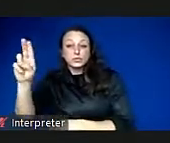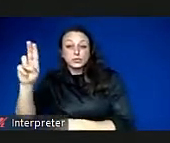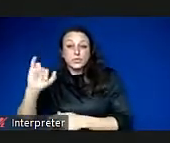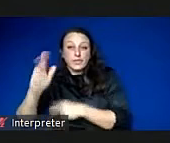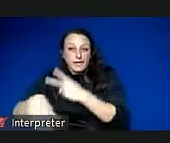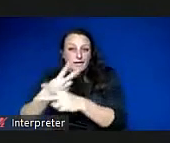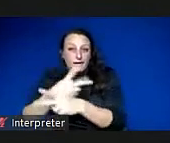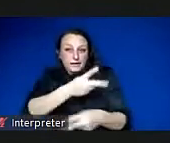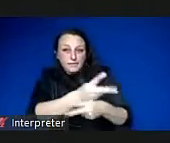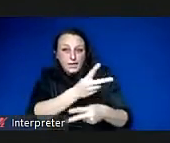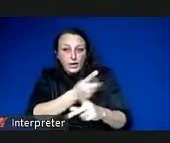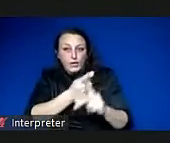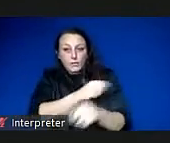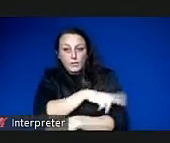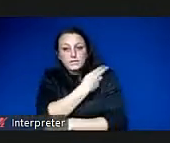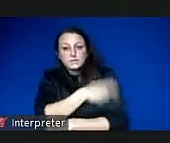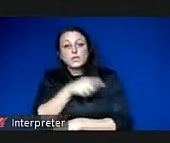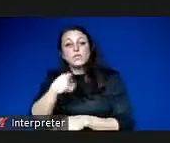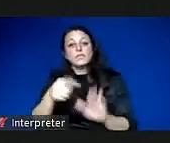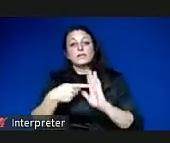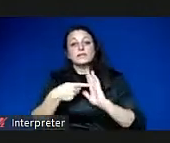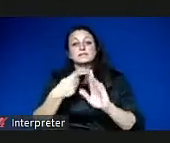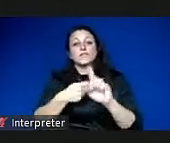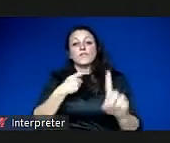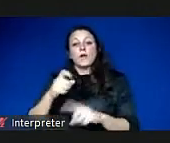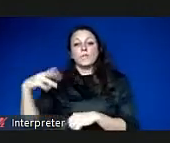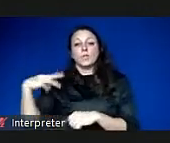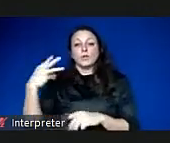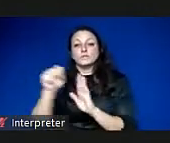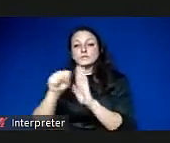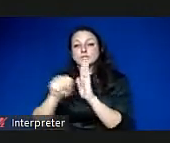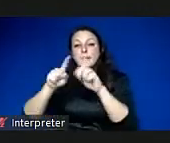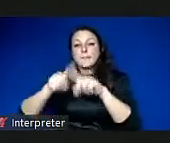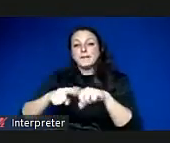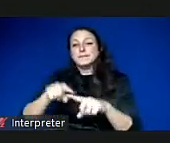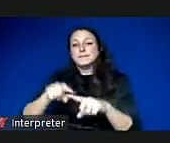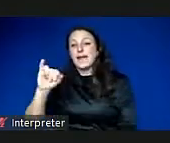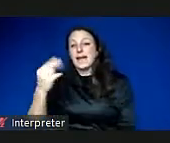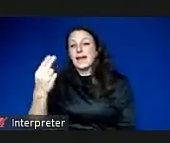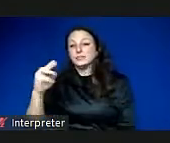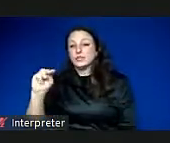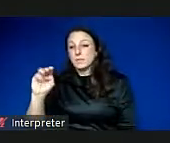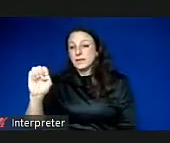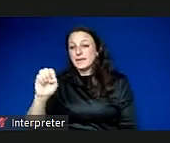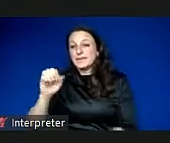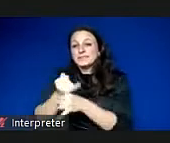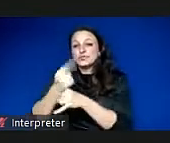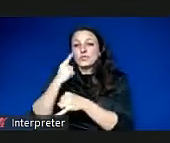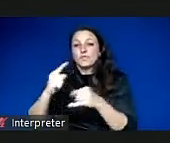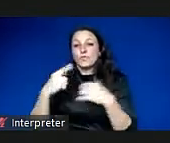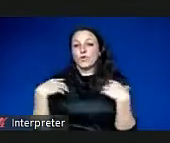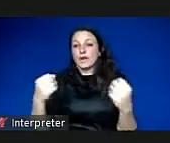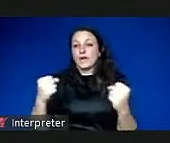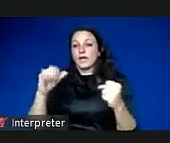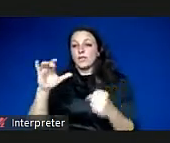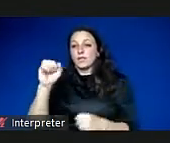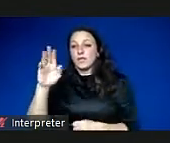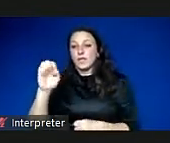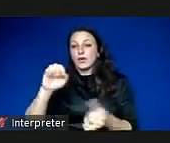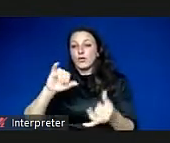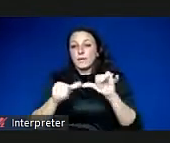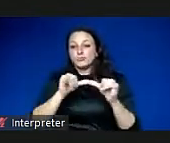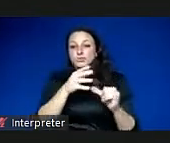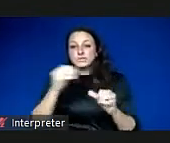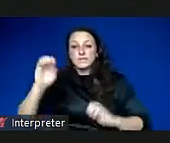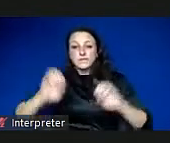is from the Washington State-based modeling group IHME, or the Institute for Healthcare Metrics and Evaluation. And what